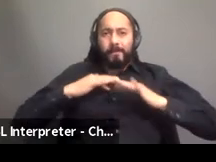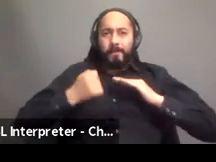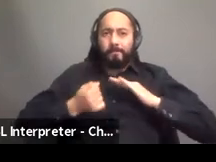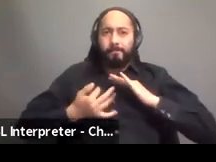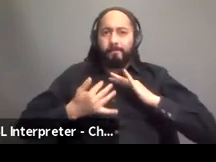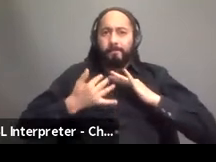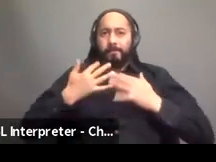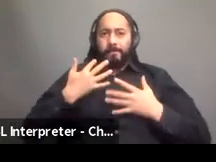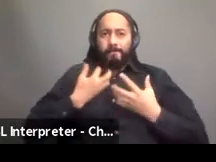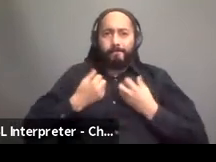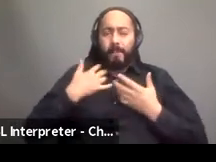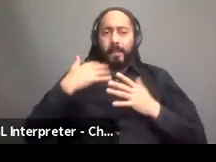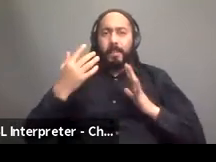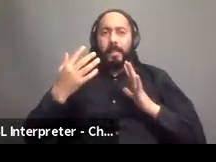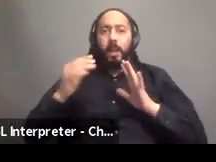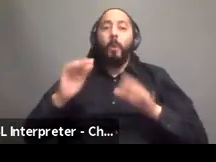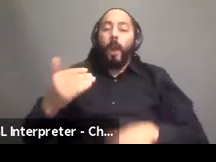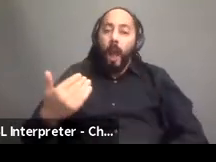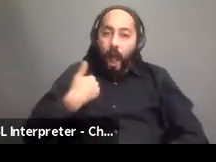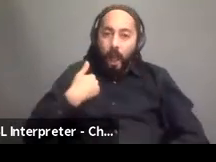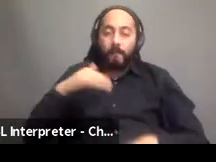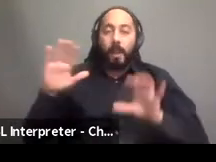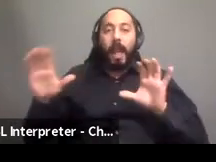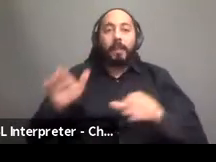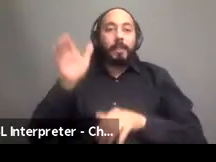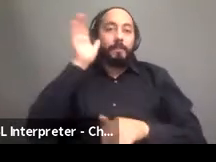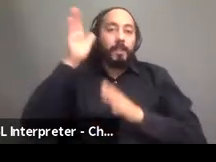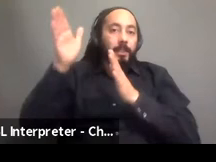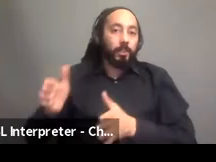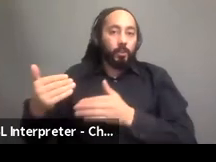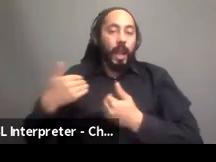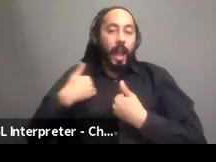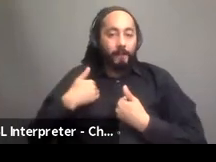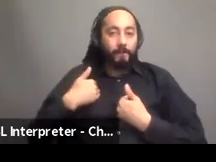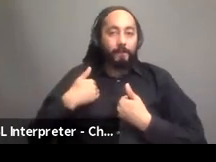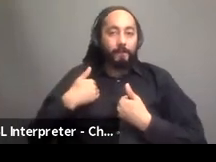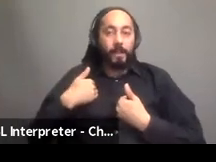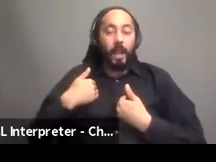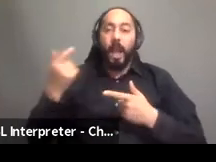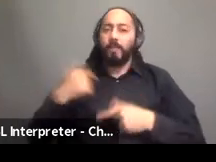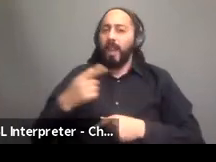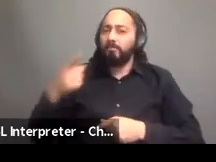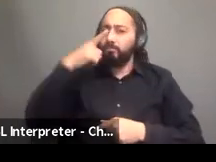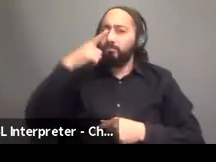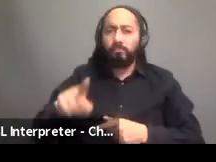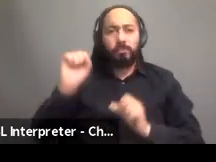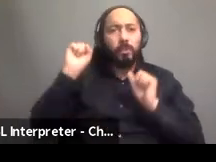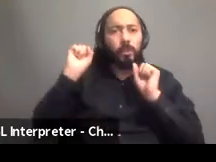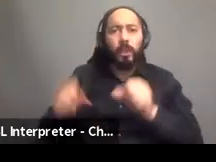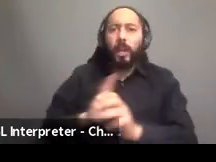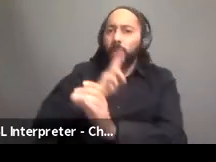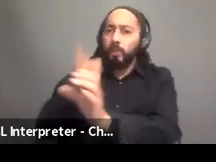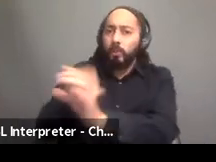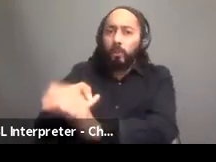we want you to know we have active listeners on standby, as Maddie has said, and they would be happy to go into a breakout room with you